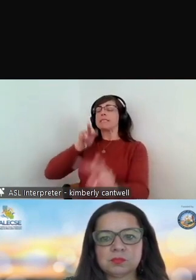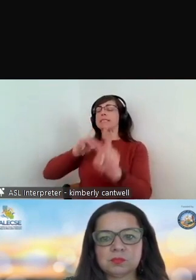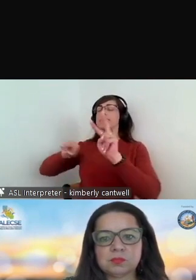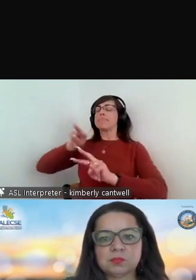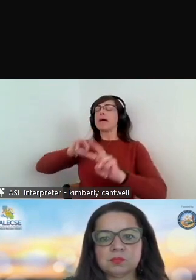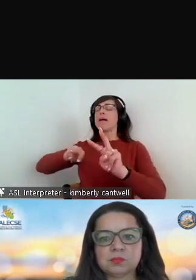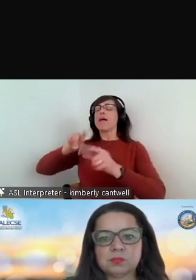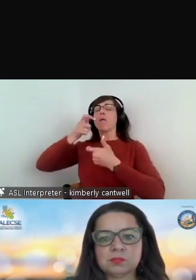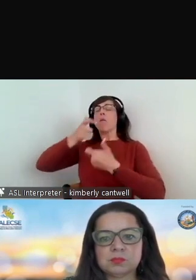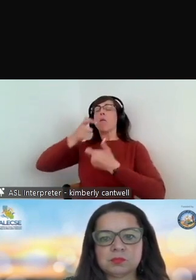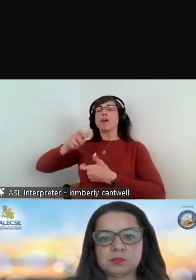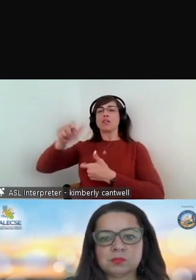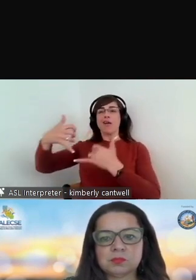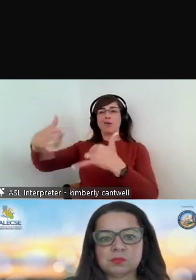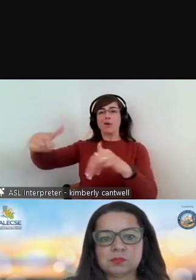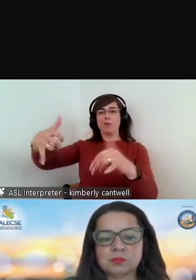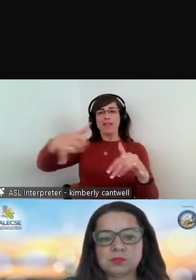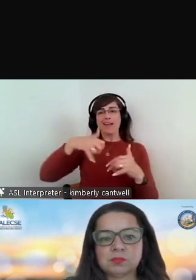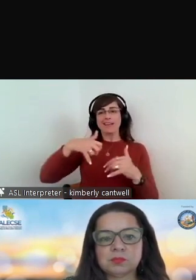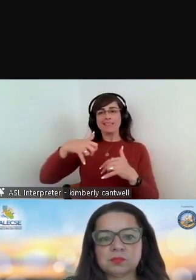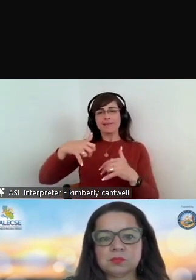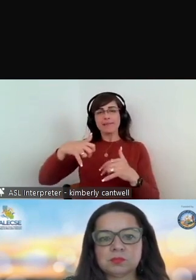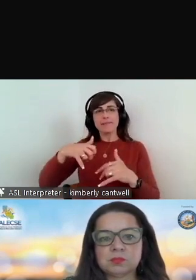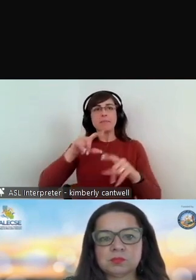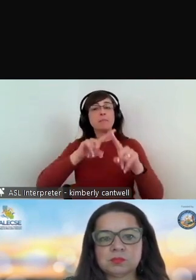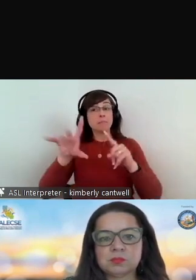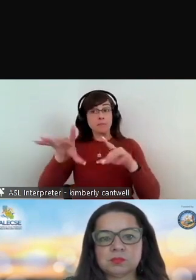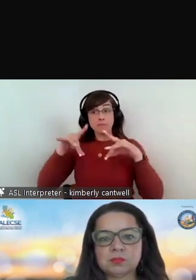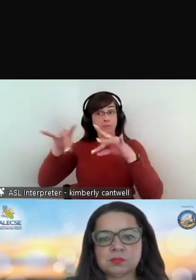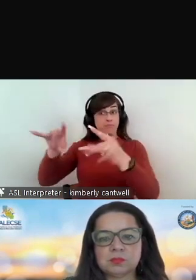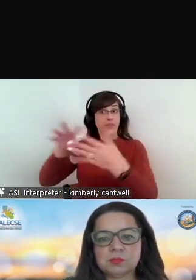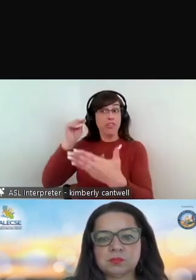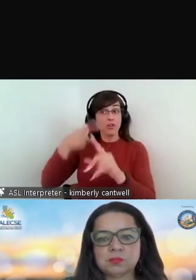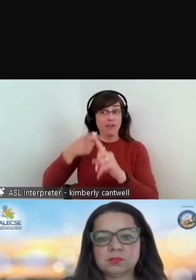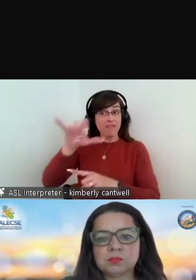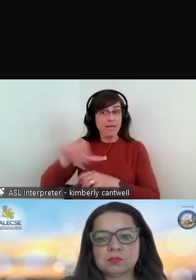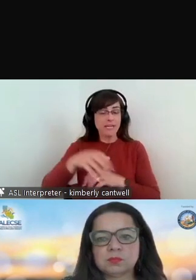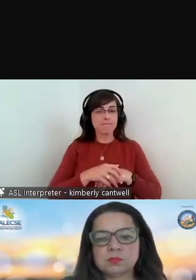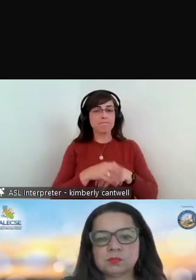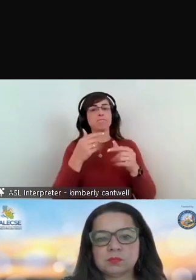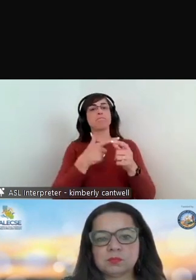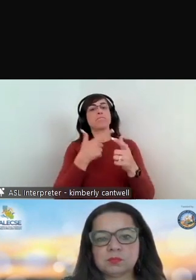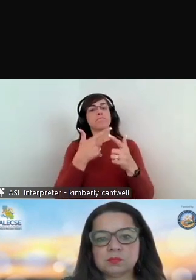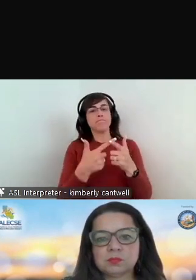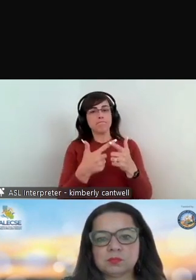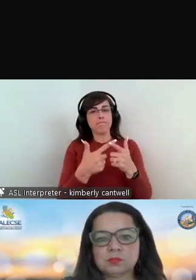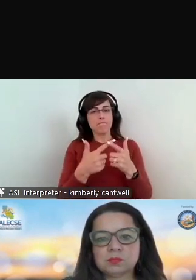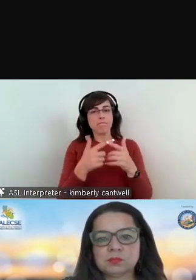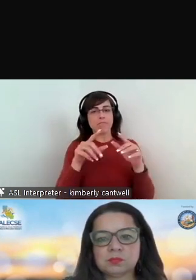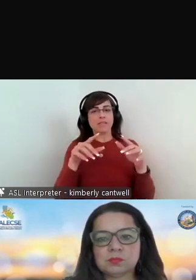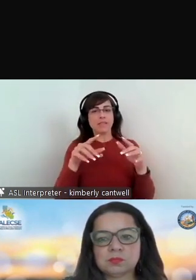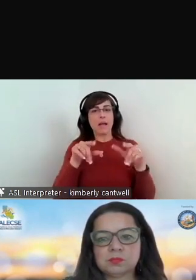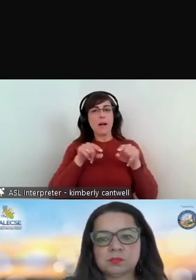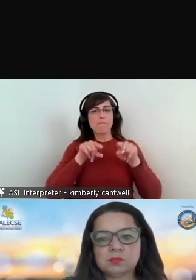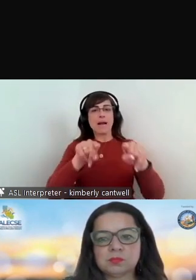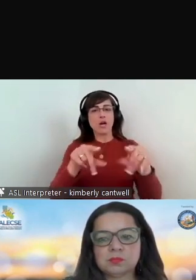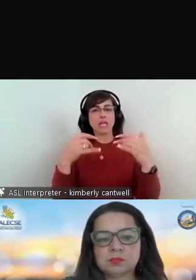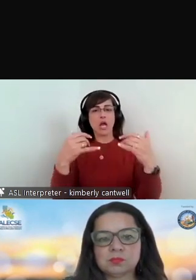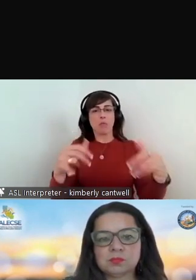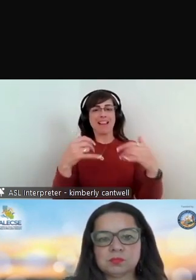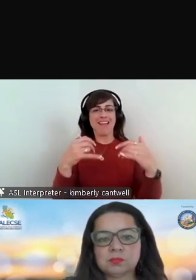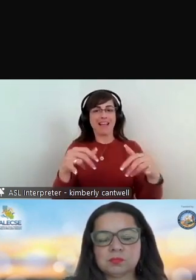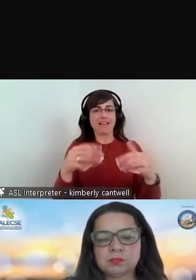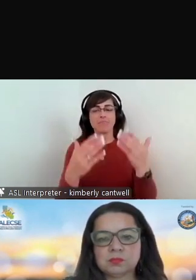they might be watching others play, but they're learning from that, right? And then parallel play, kids might